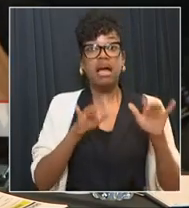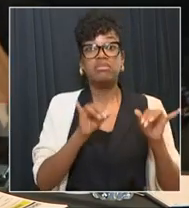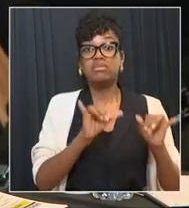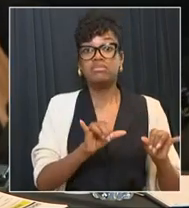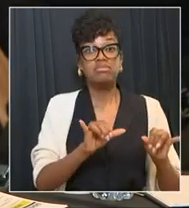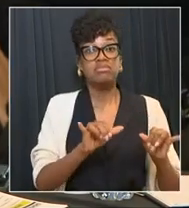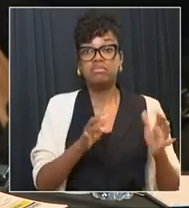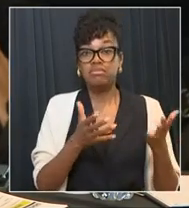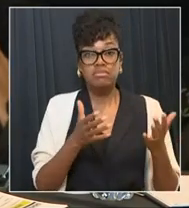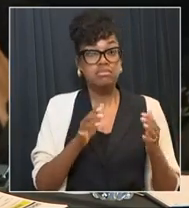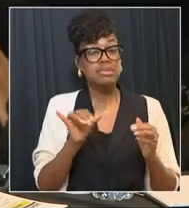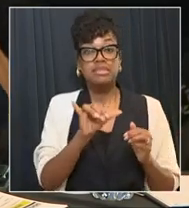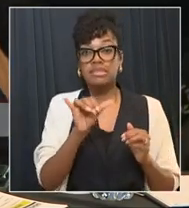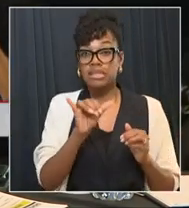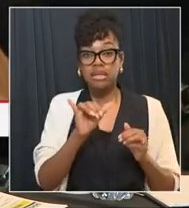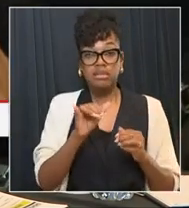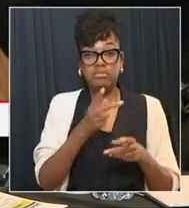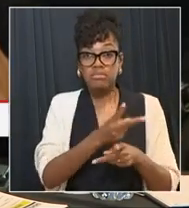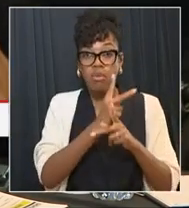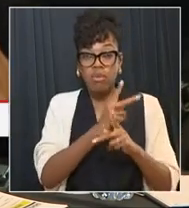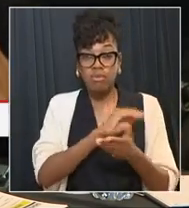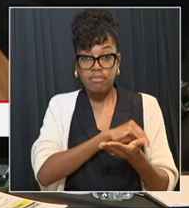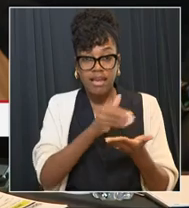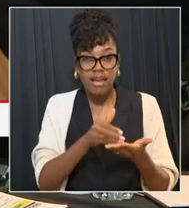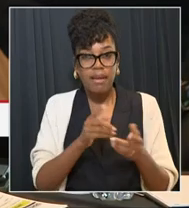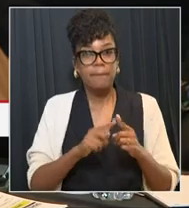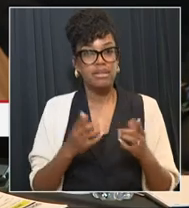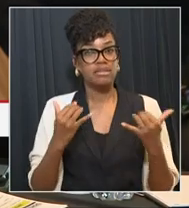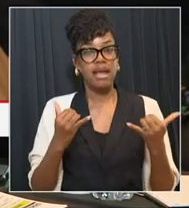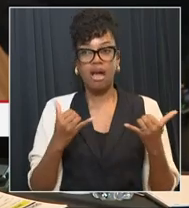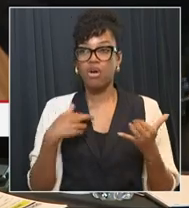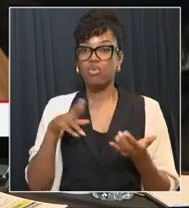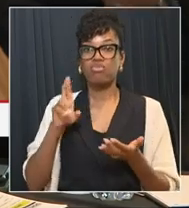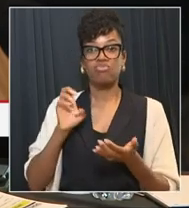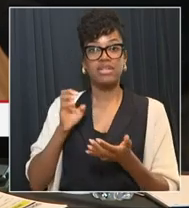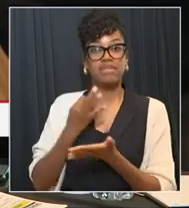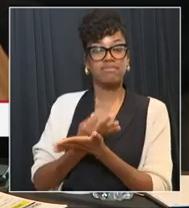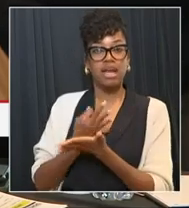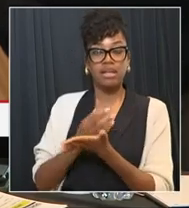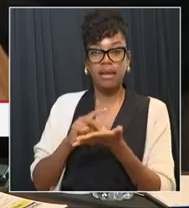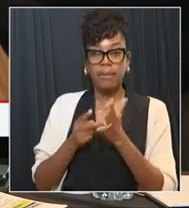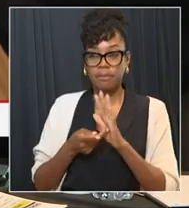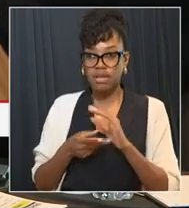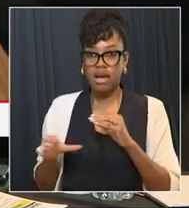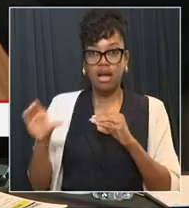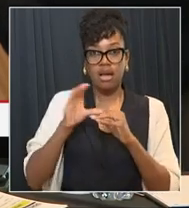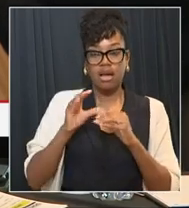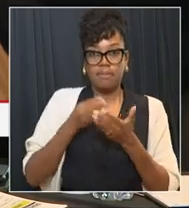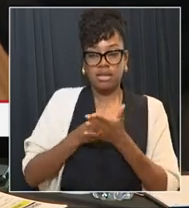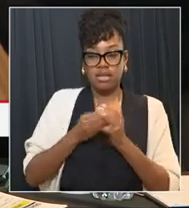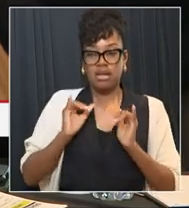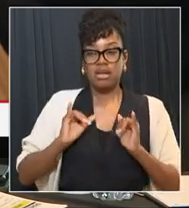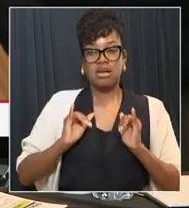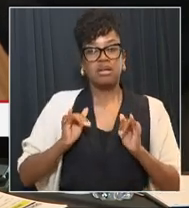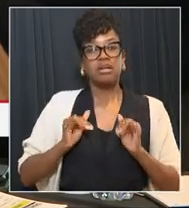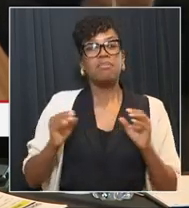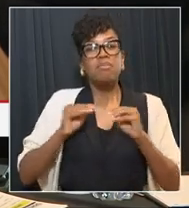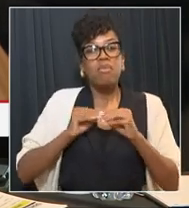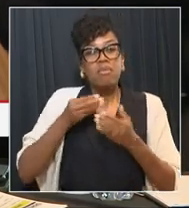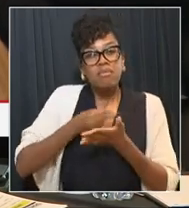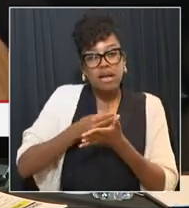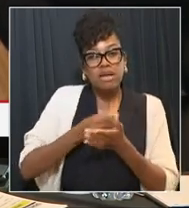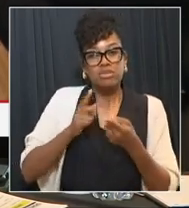same principal debt, but you suddenly are able to have more funding available to maybe apply to a different investment. So CFO was able to